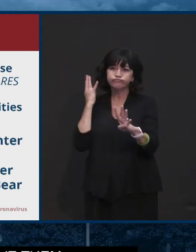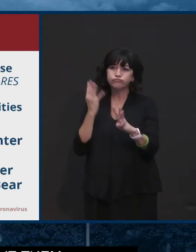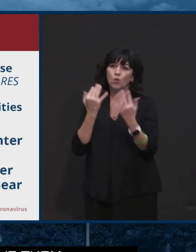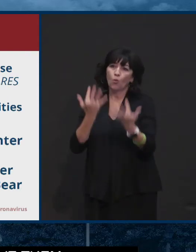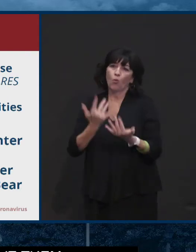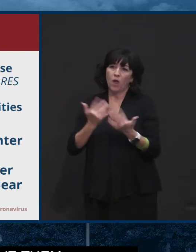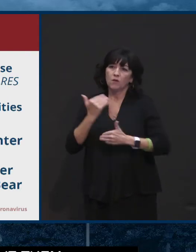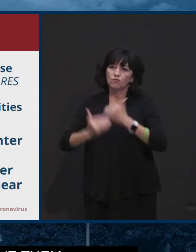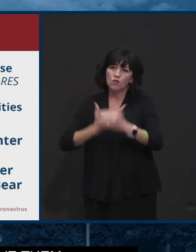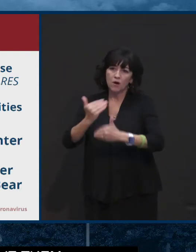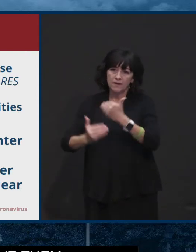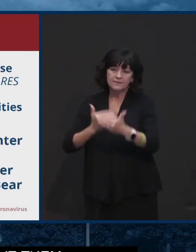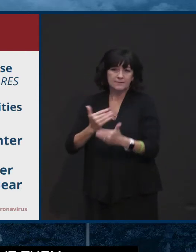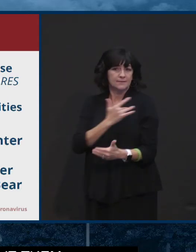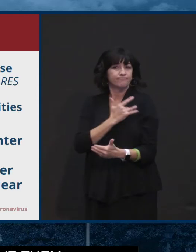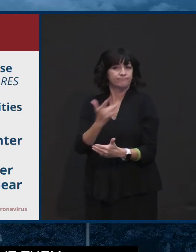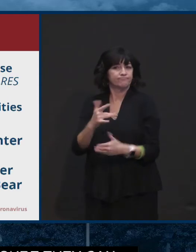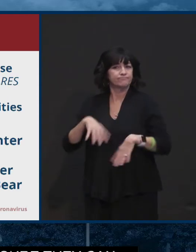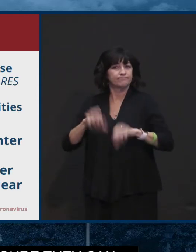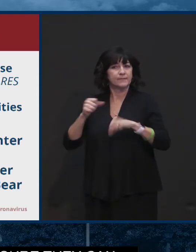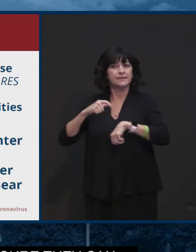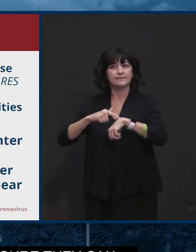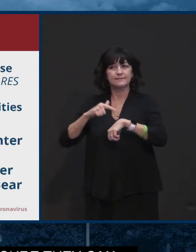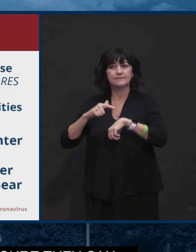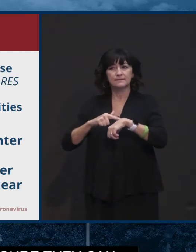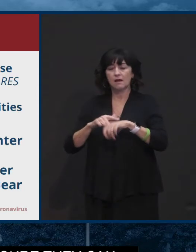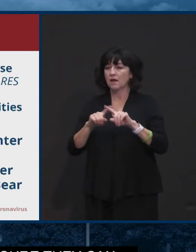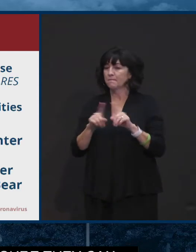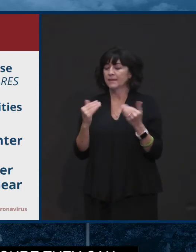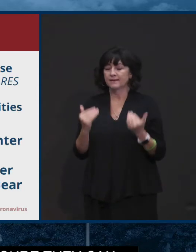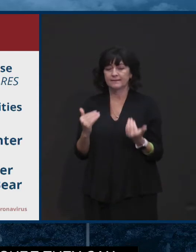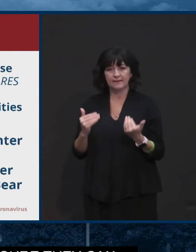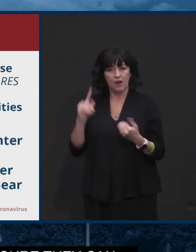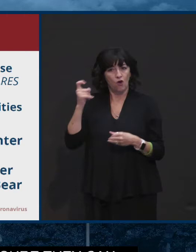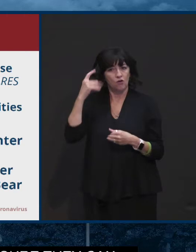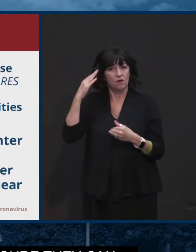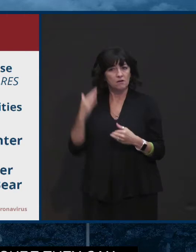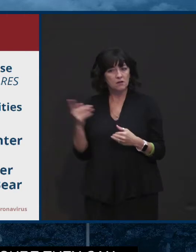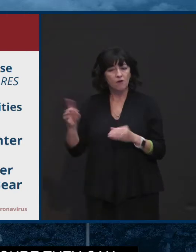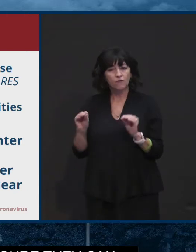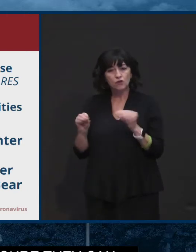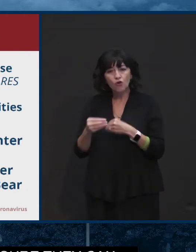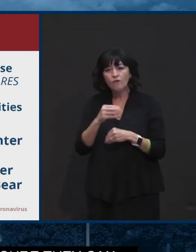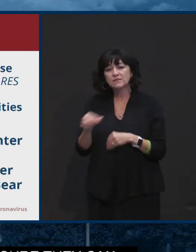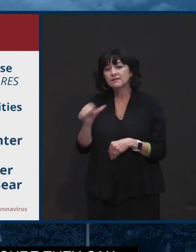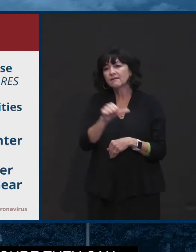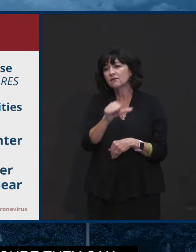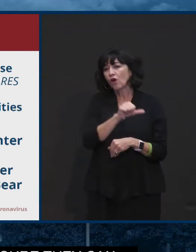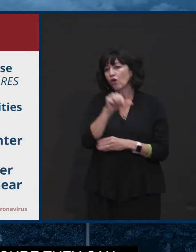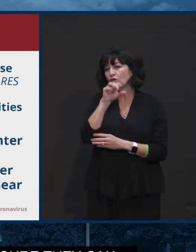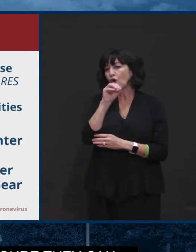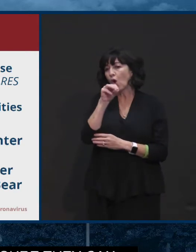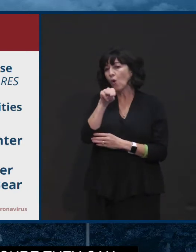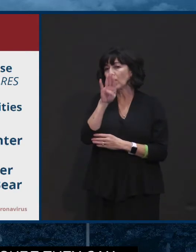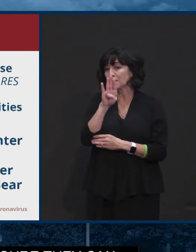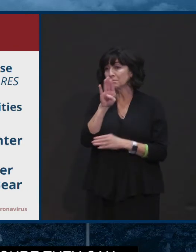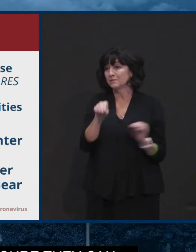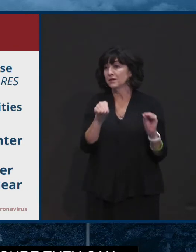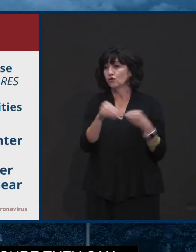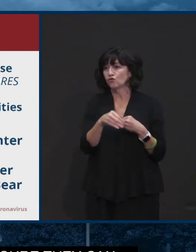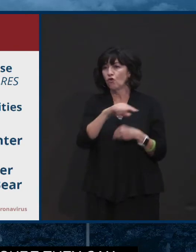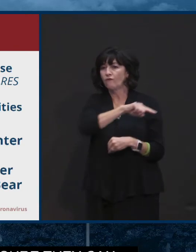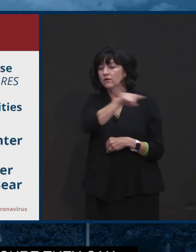Secretary McQueen, and thank you to the governor's office as well as OMB and our partners at Department of Justice who were able